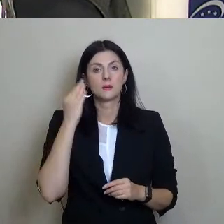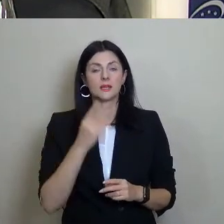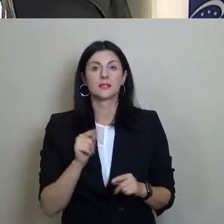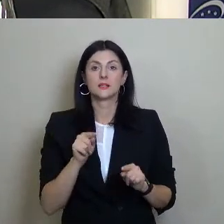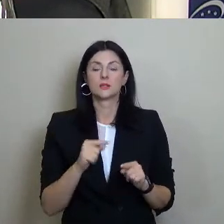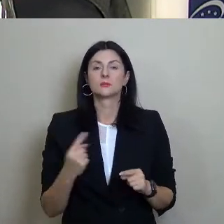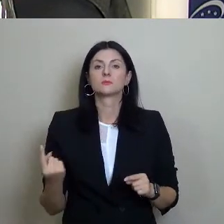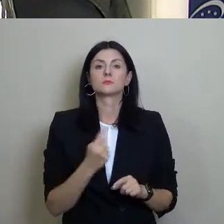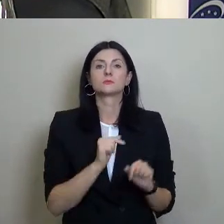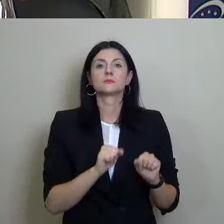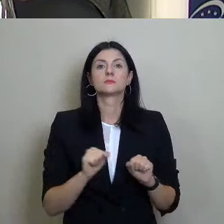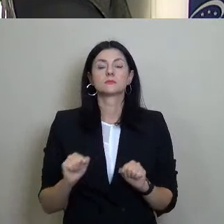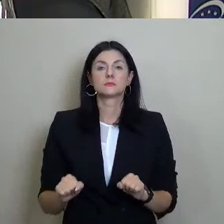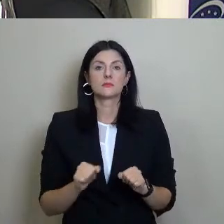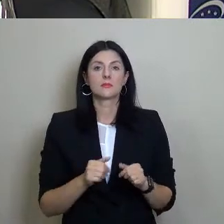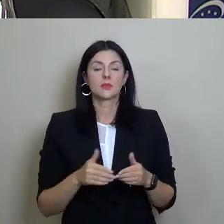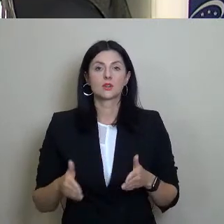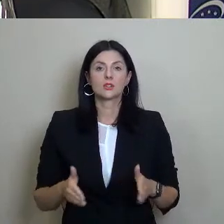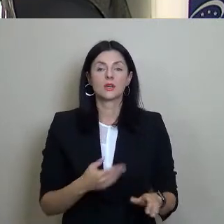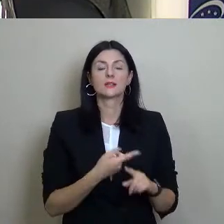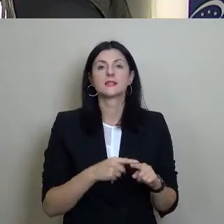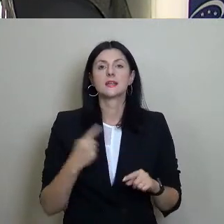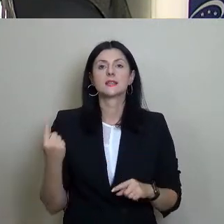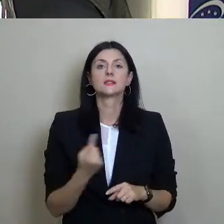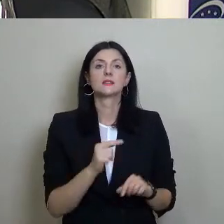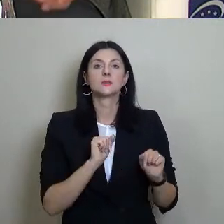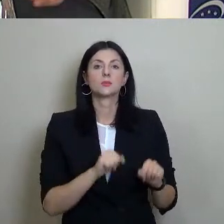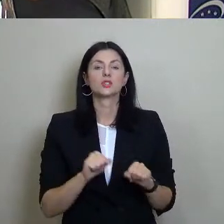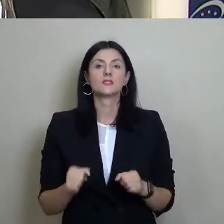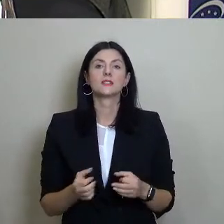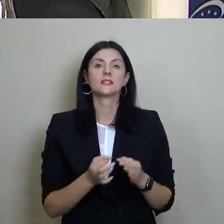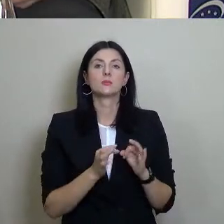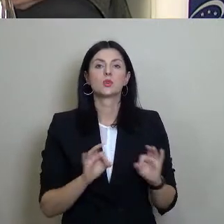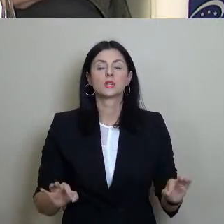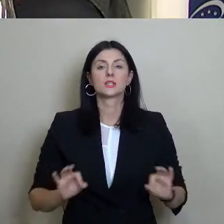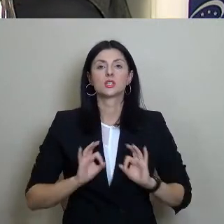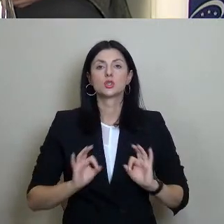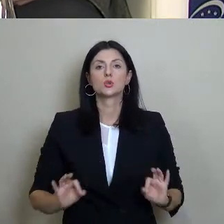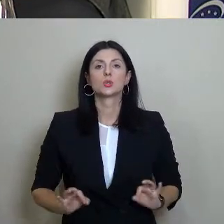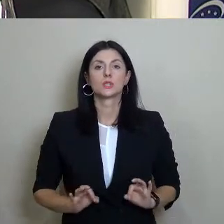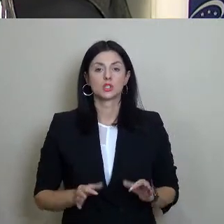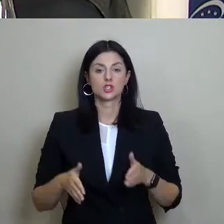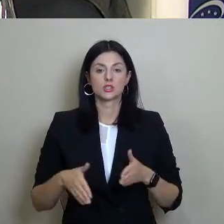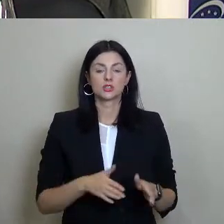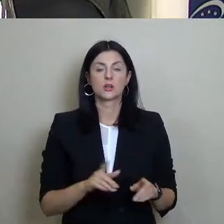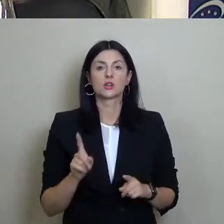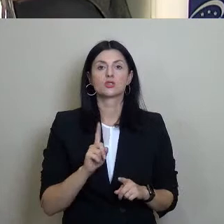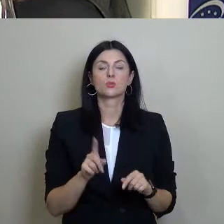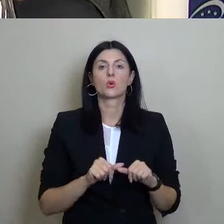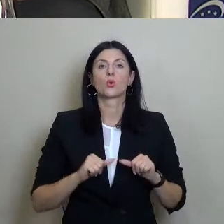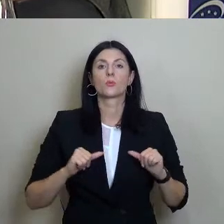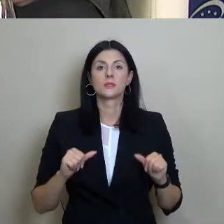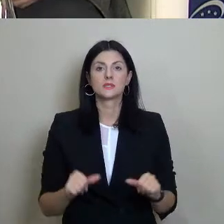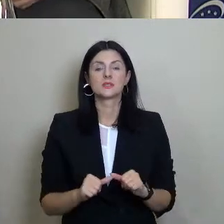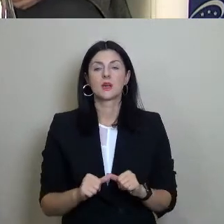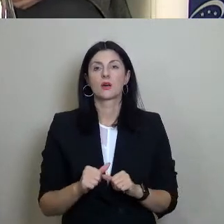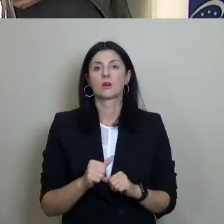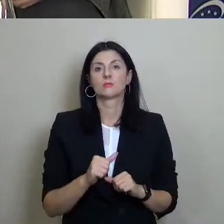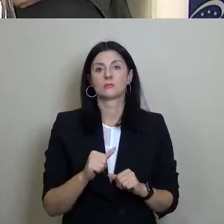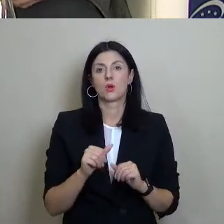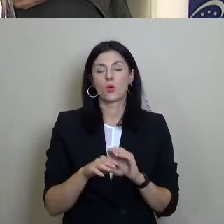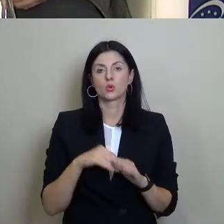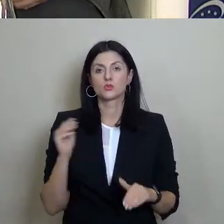my perspective, the only possible option here is, well, that's a democratic and legal way, when the